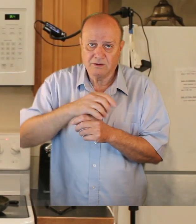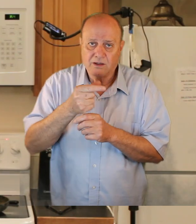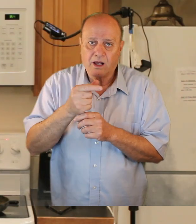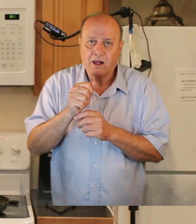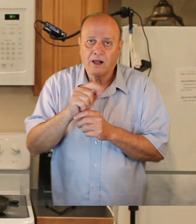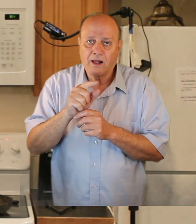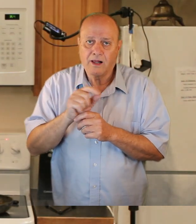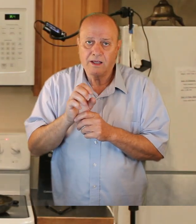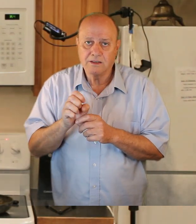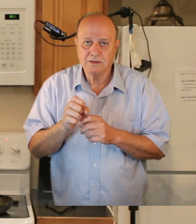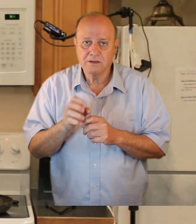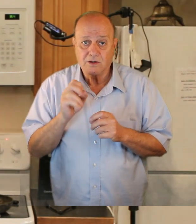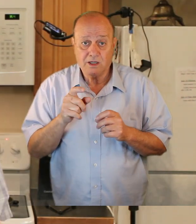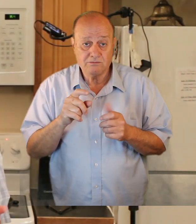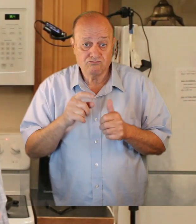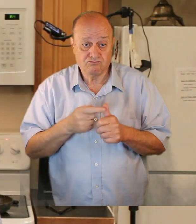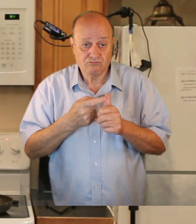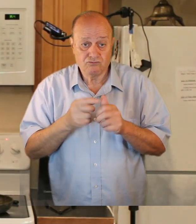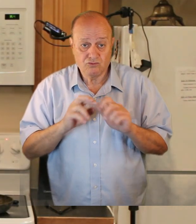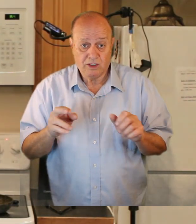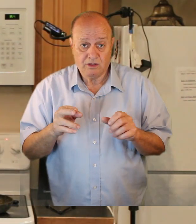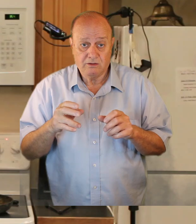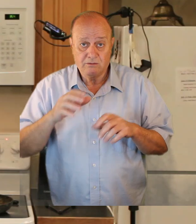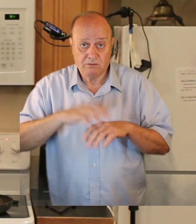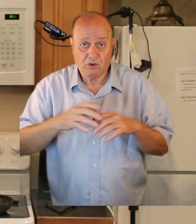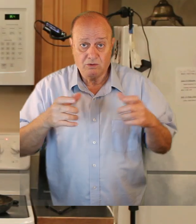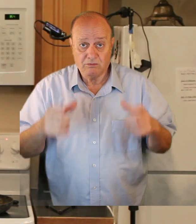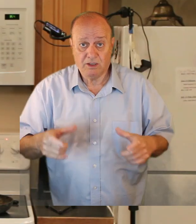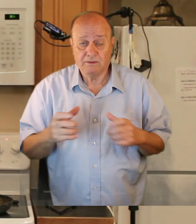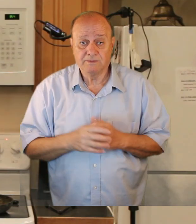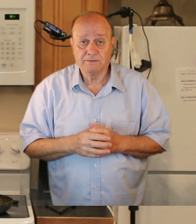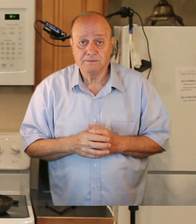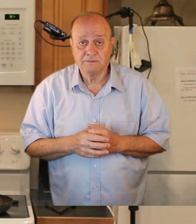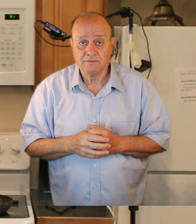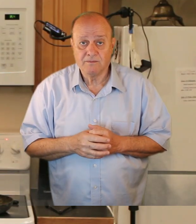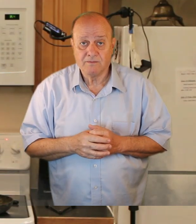glaze. Okay, I'm actually ready to start plating up.